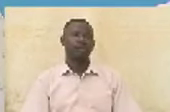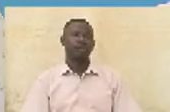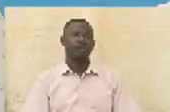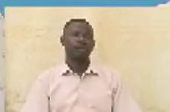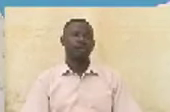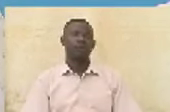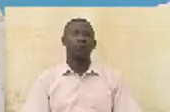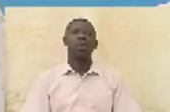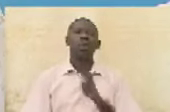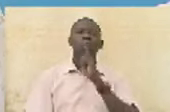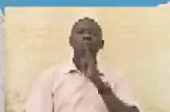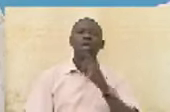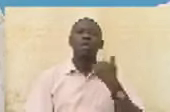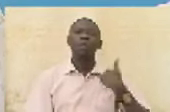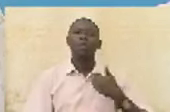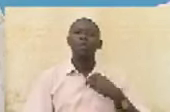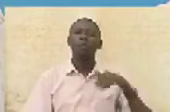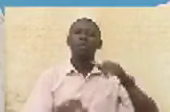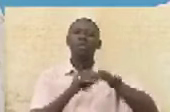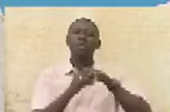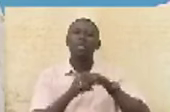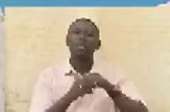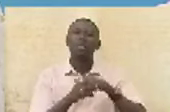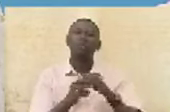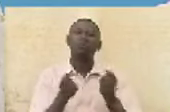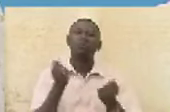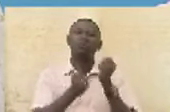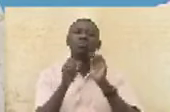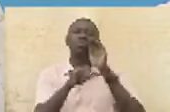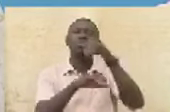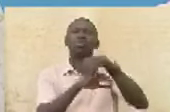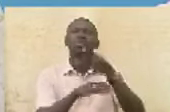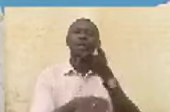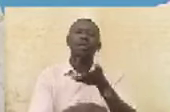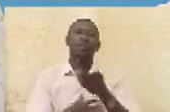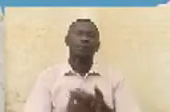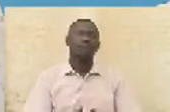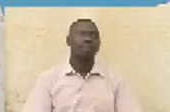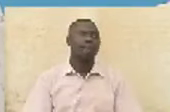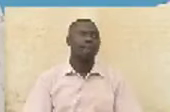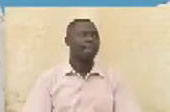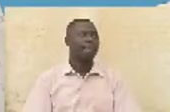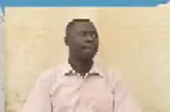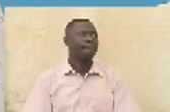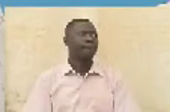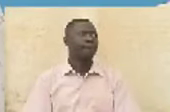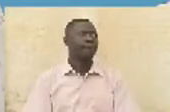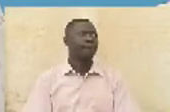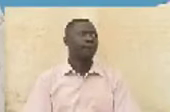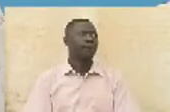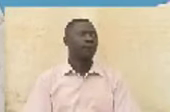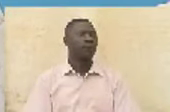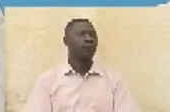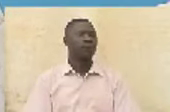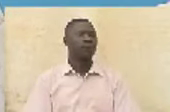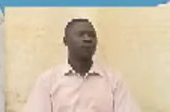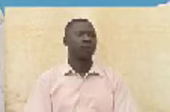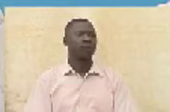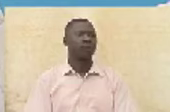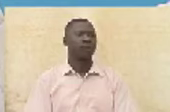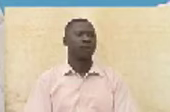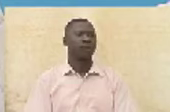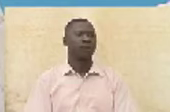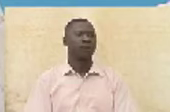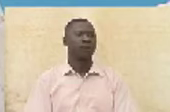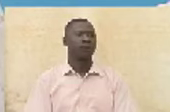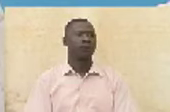And who were the people with you? Jumalam nyum mole ini menu benu nyoka nje. Na ndia menu ta yanga mo si ata boso kono. Boso